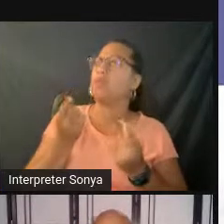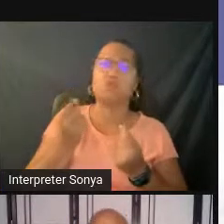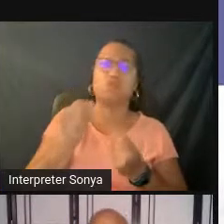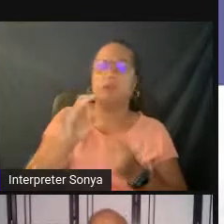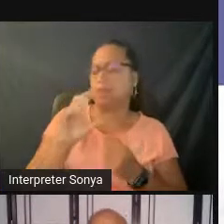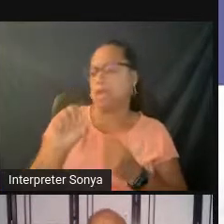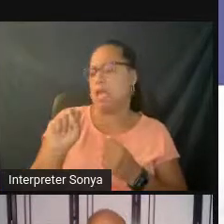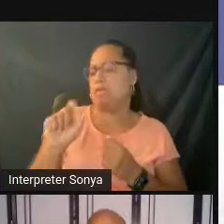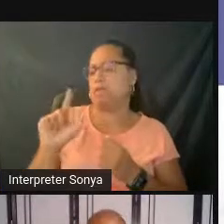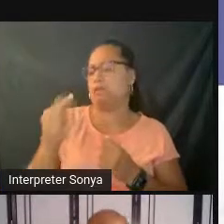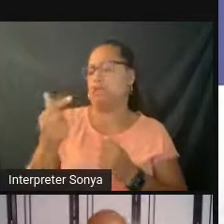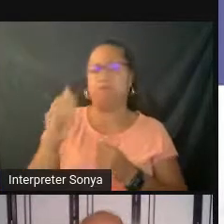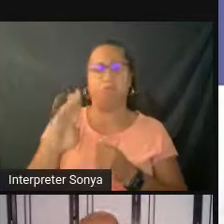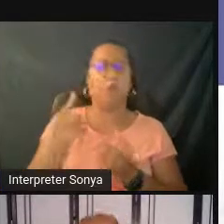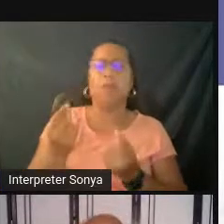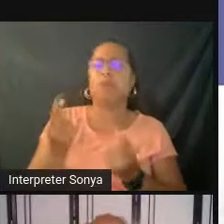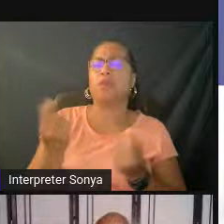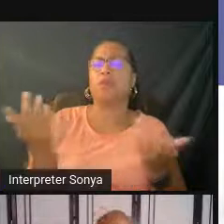are they doing? What are they up to?